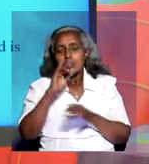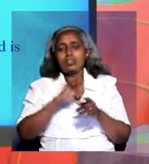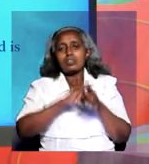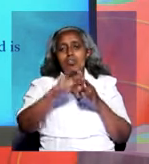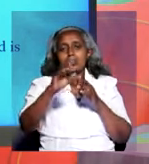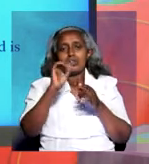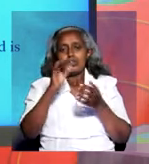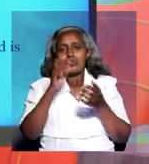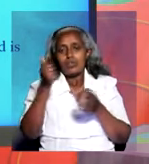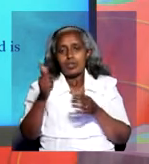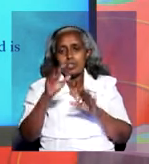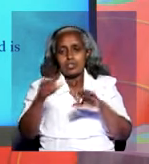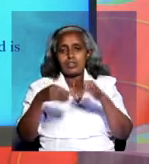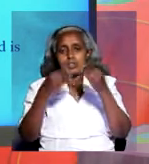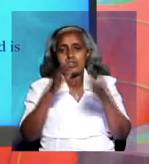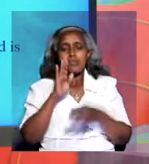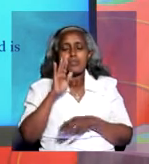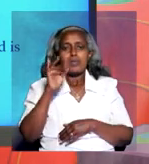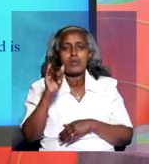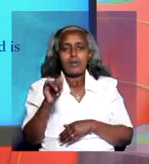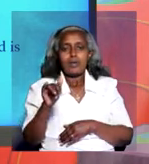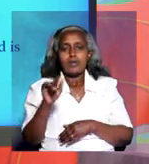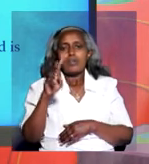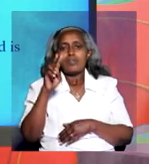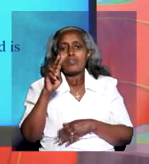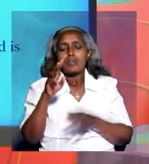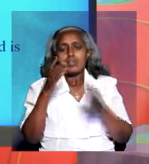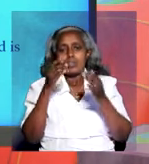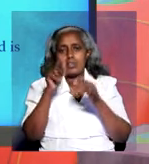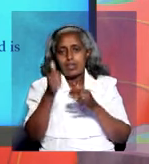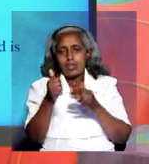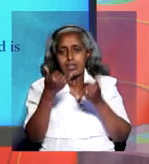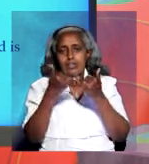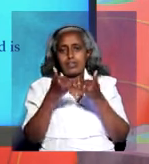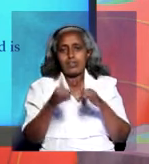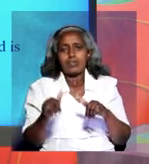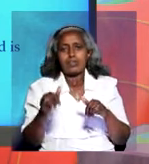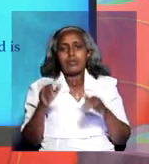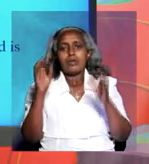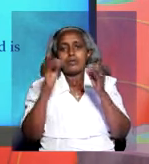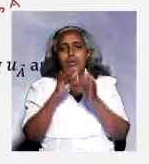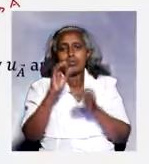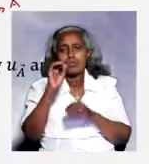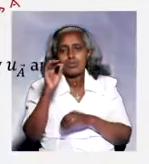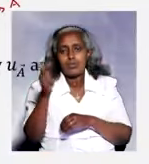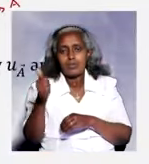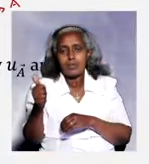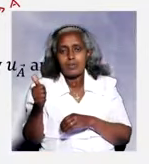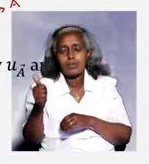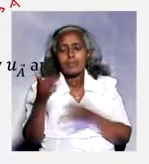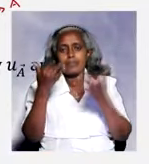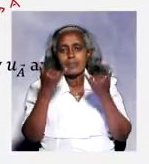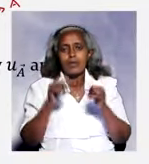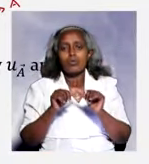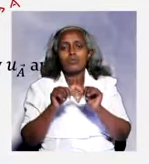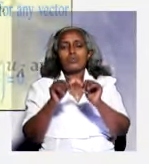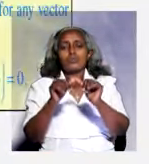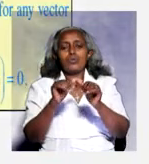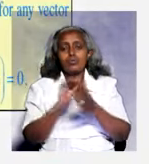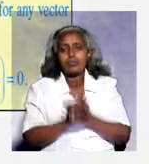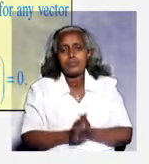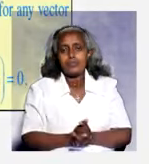of A is given by vector A divided by magnitude of A. Okay, now let's